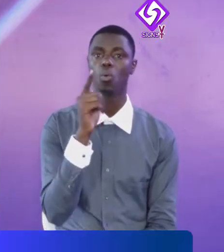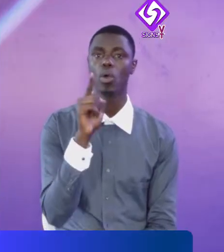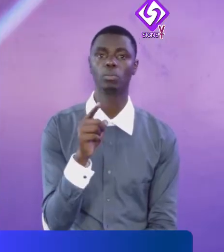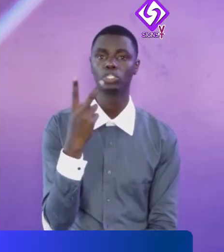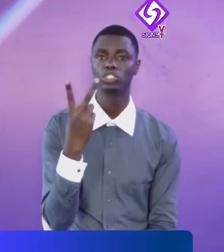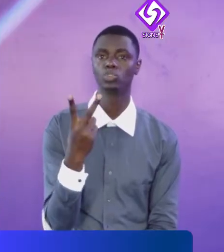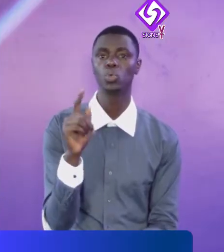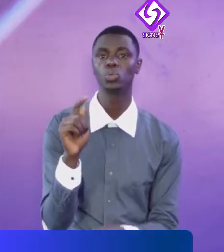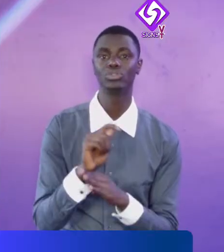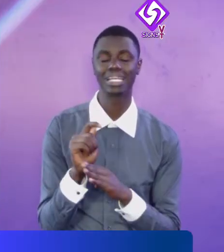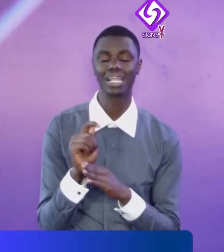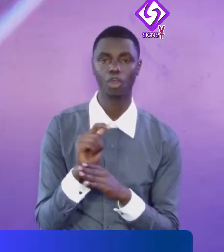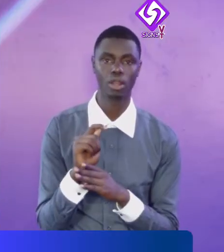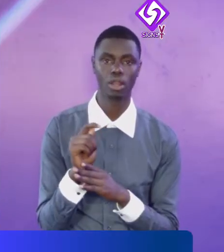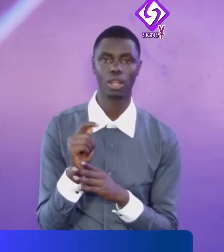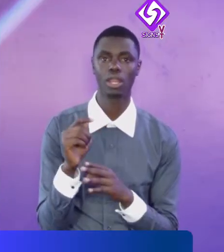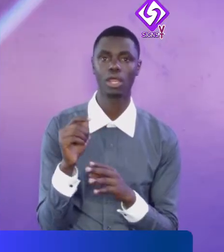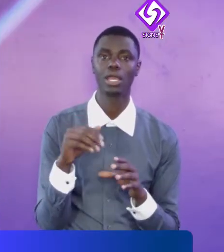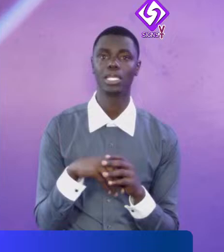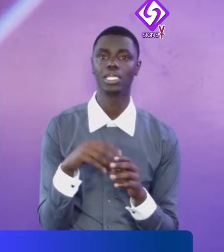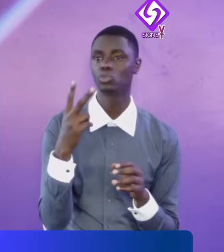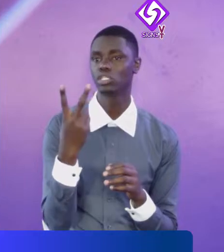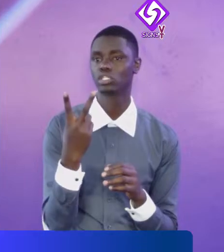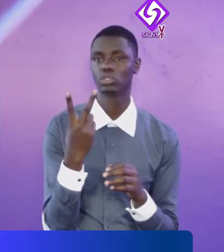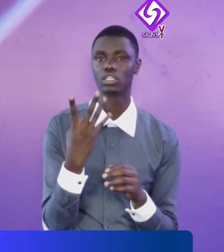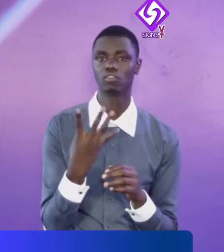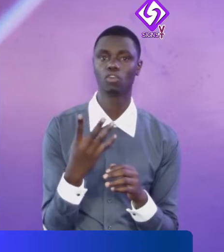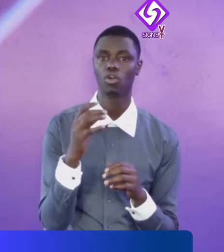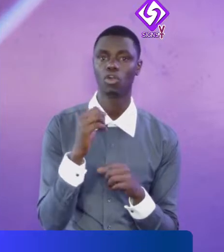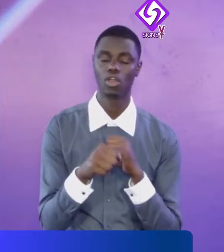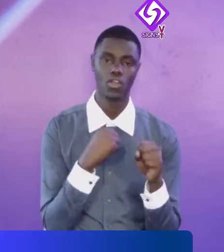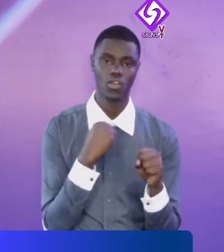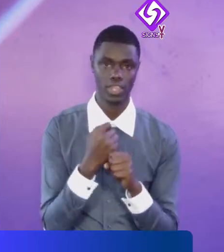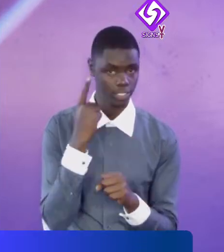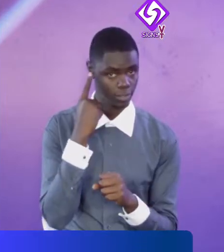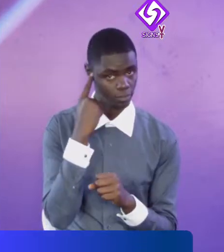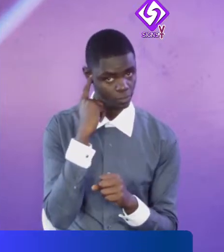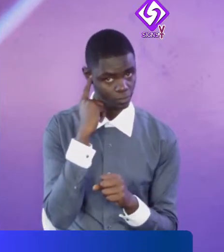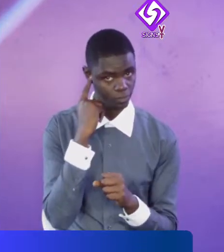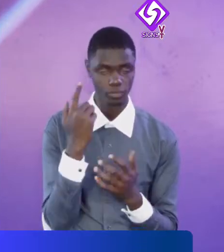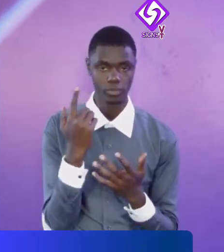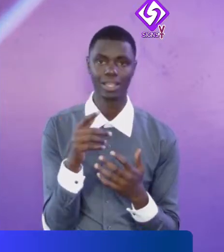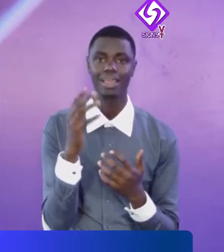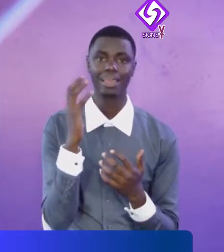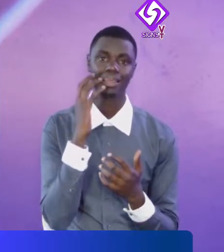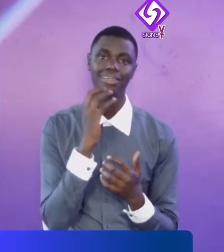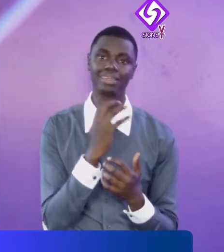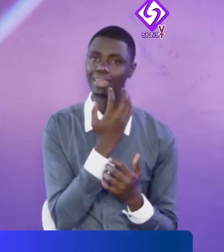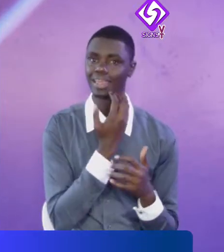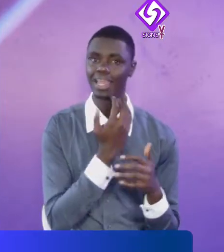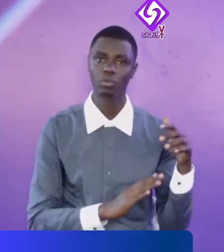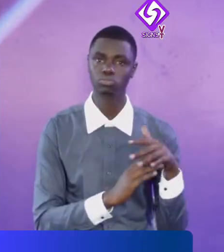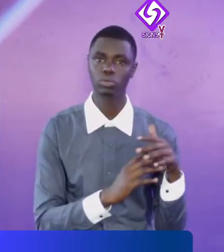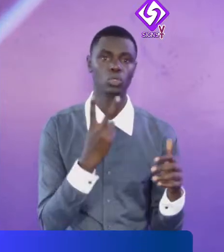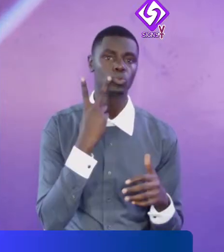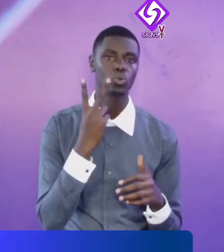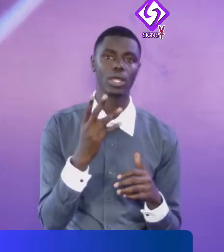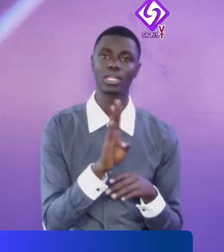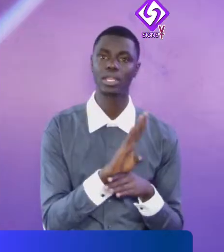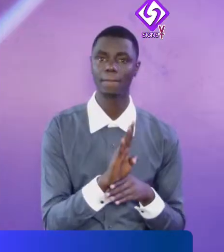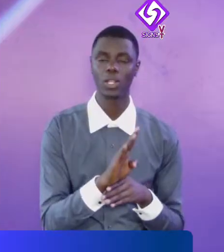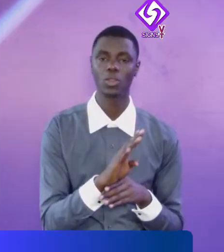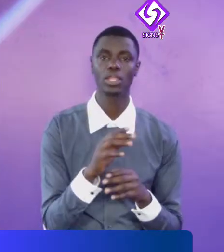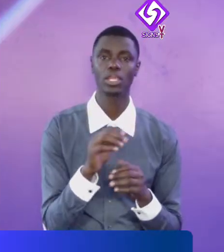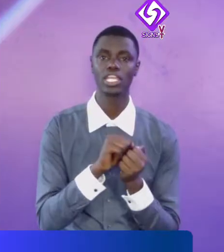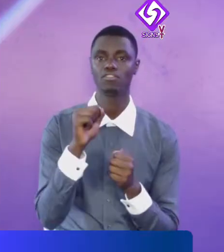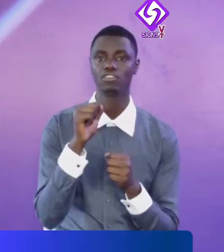1.2 trillion in 24 years. Mark my word, now this is important. Kenyatta Senior gobbled 200 billion in